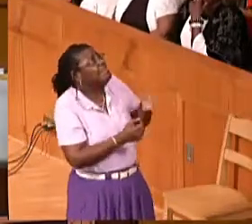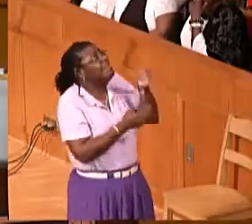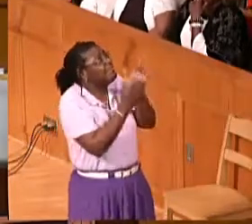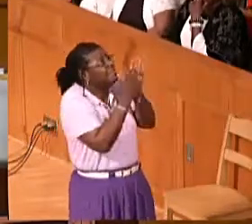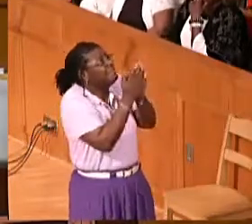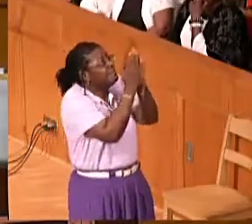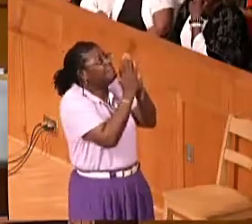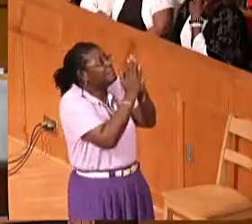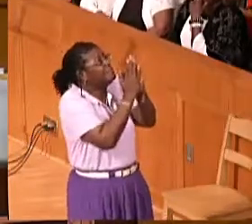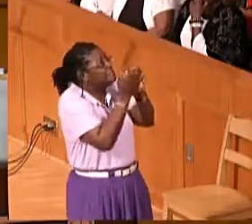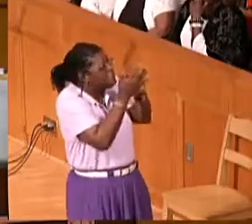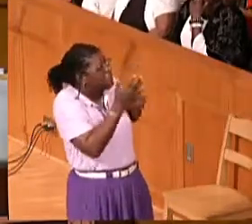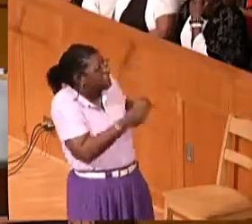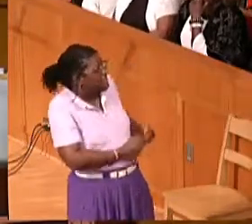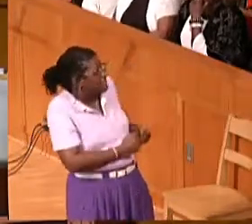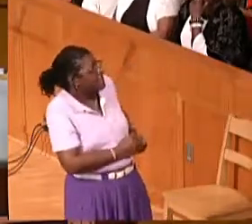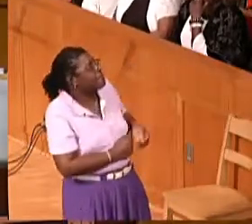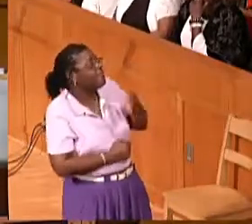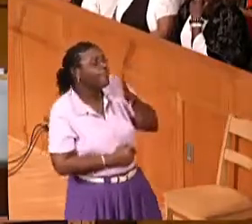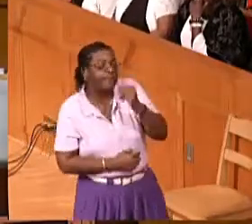said, Paul, I ain't tripping with you.